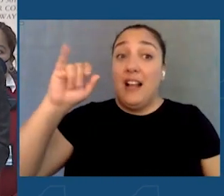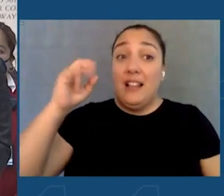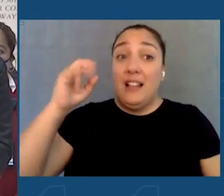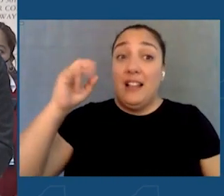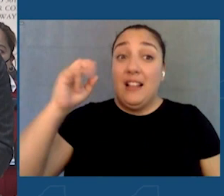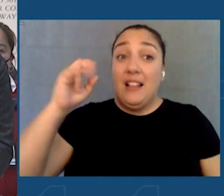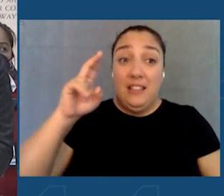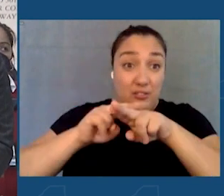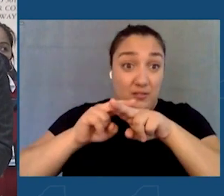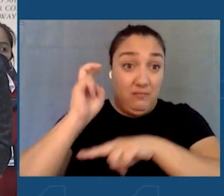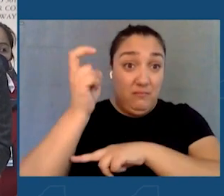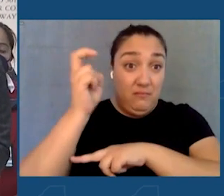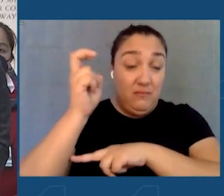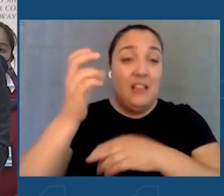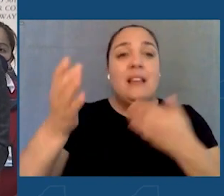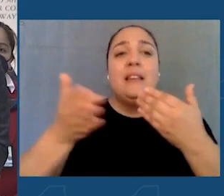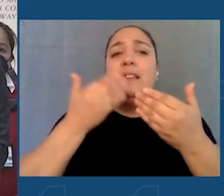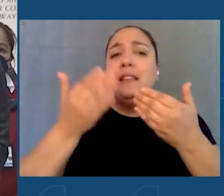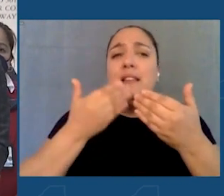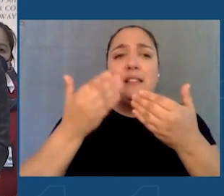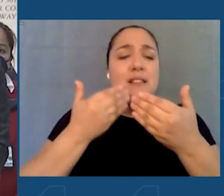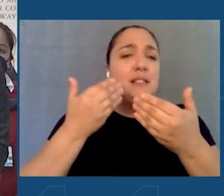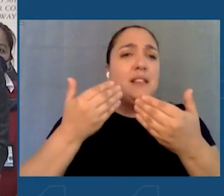east side of Manhattan for more than